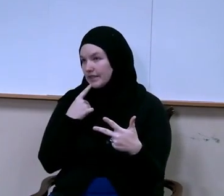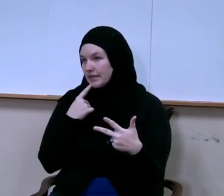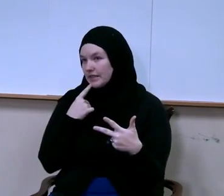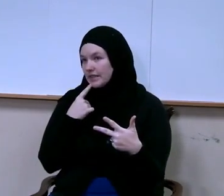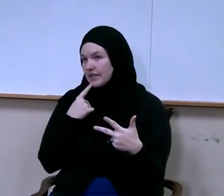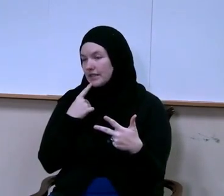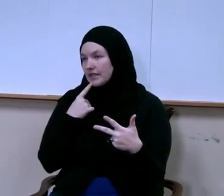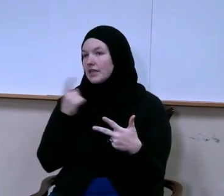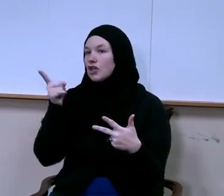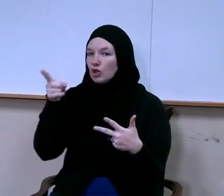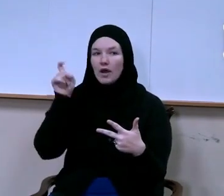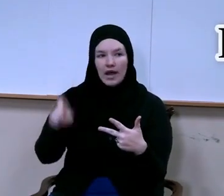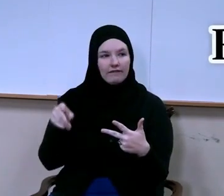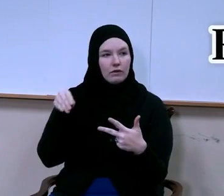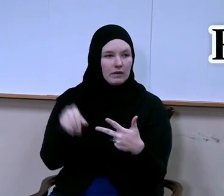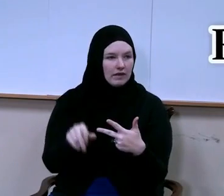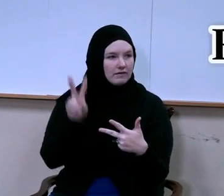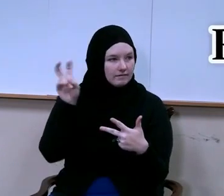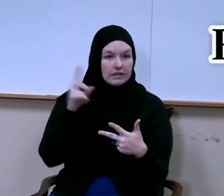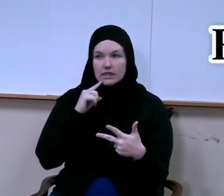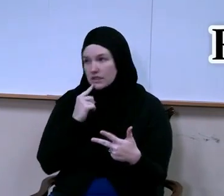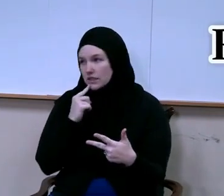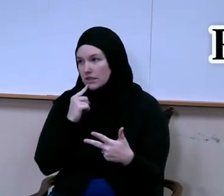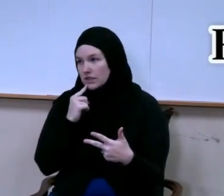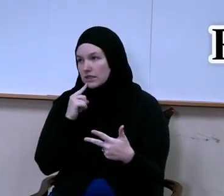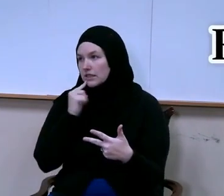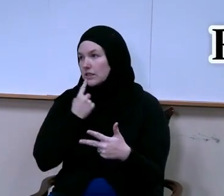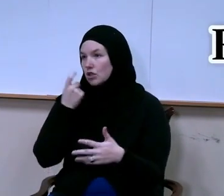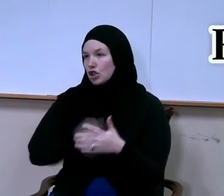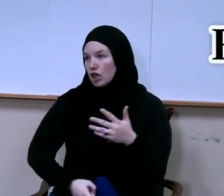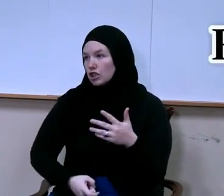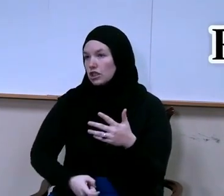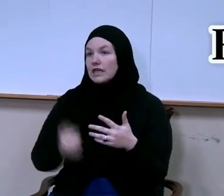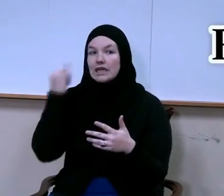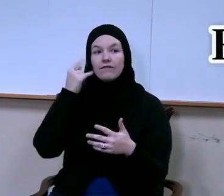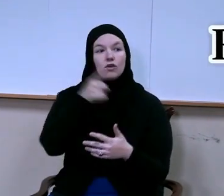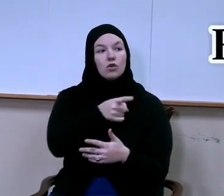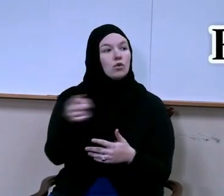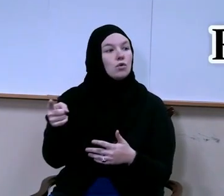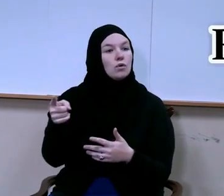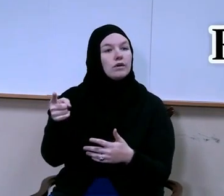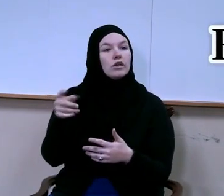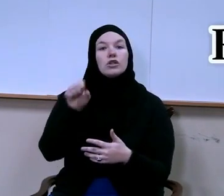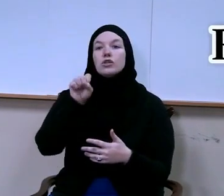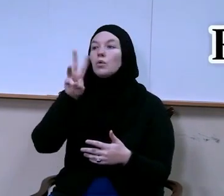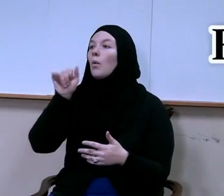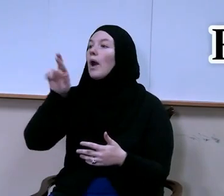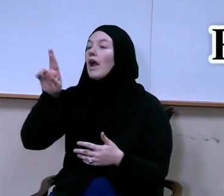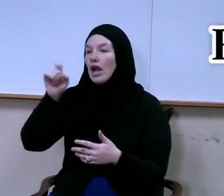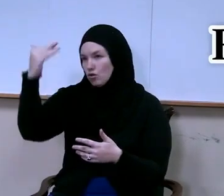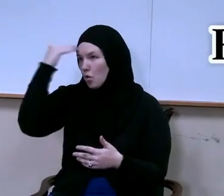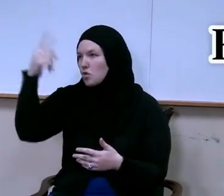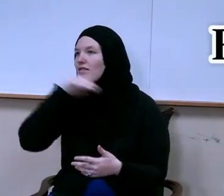compensation or expiations that you have to pay. Serious charge. that you swear and you know that